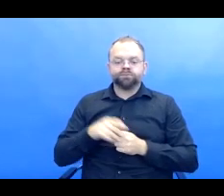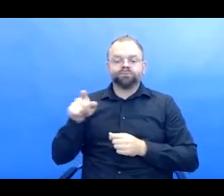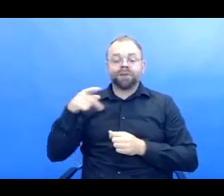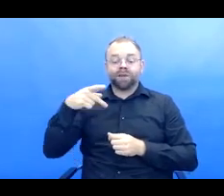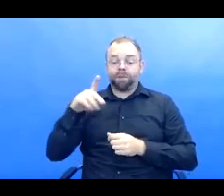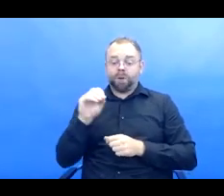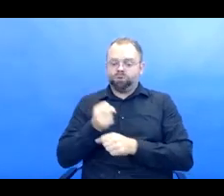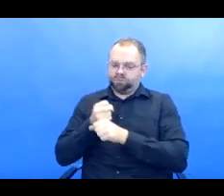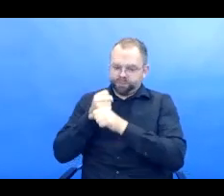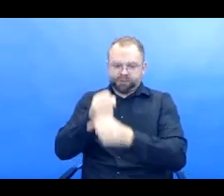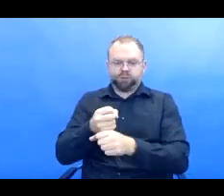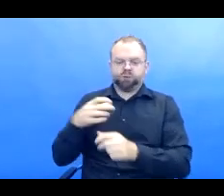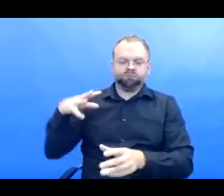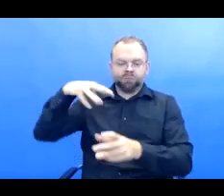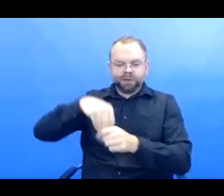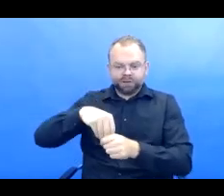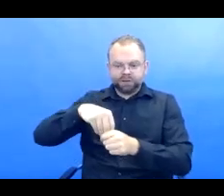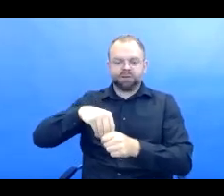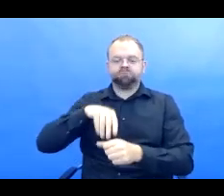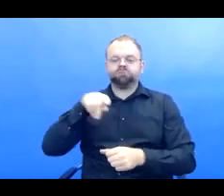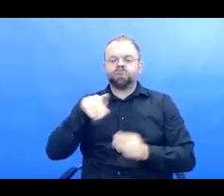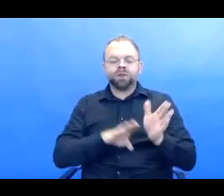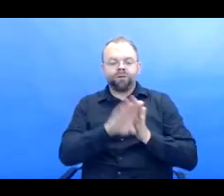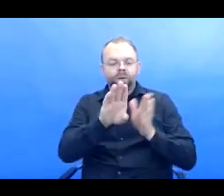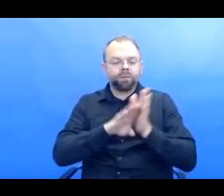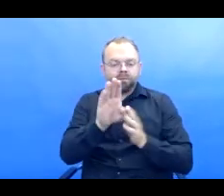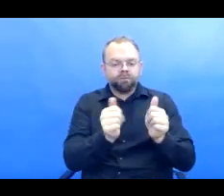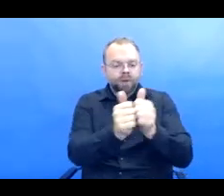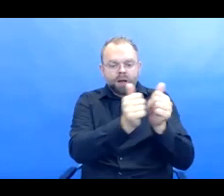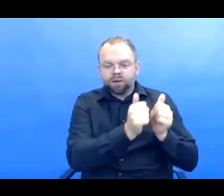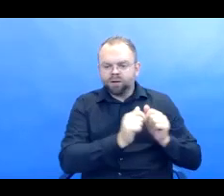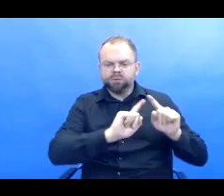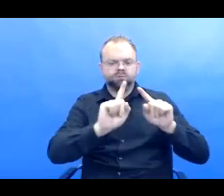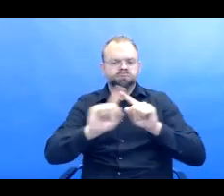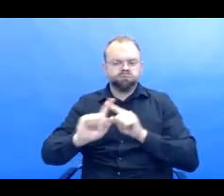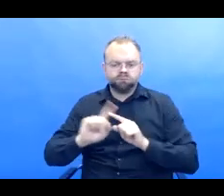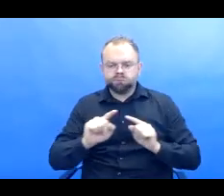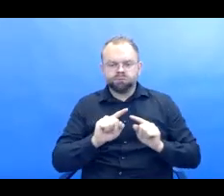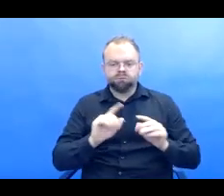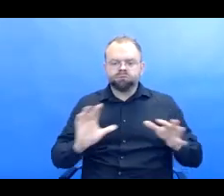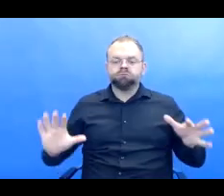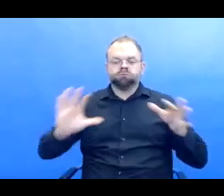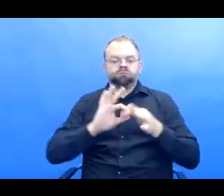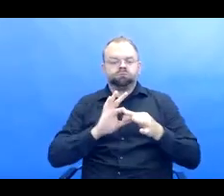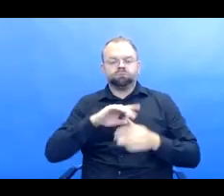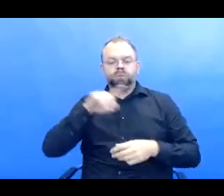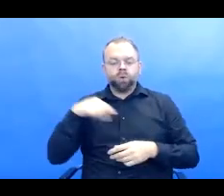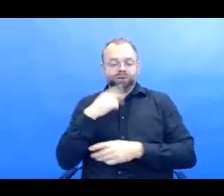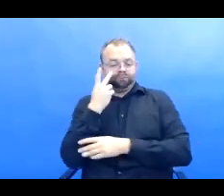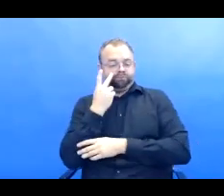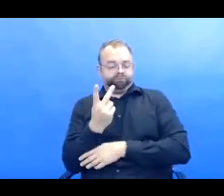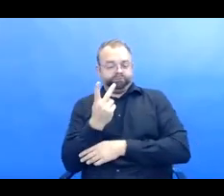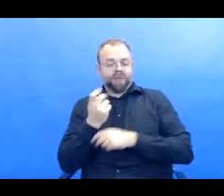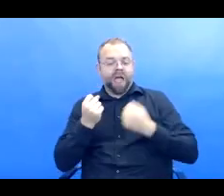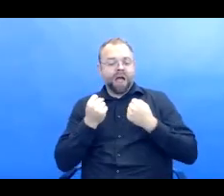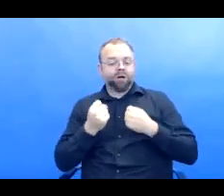at the commitments from the Disability Summit 2018. So the relationship is very good. We